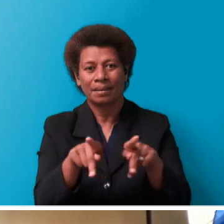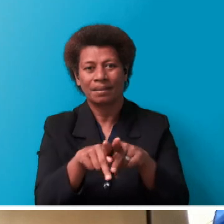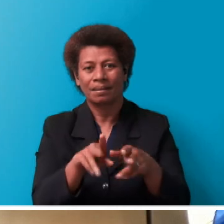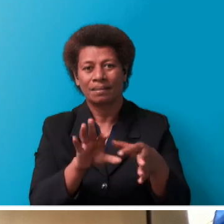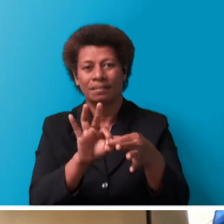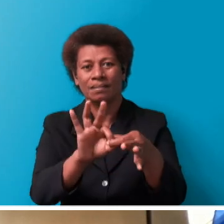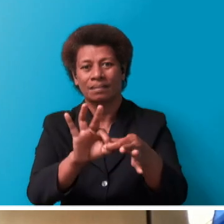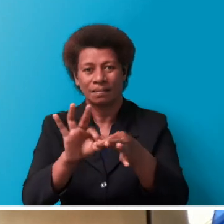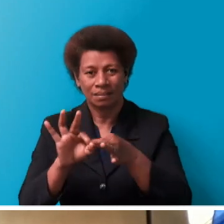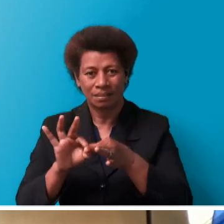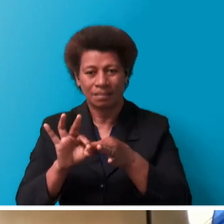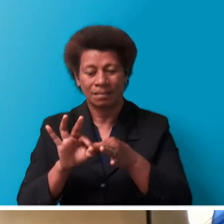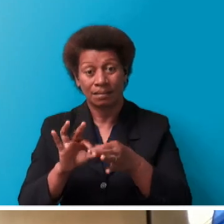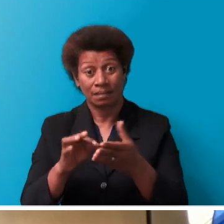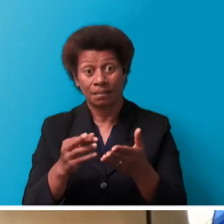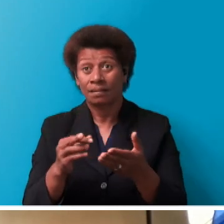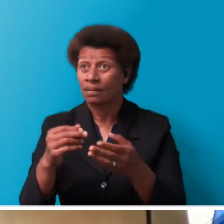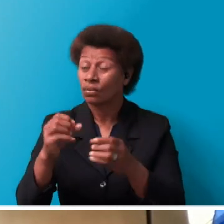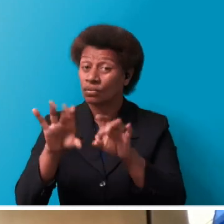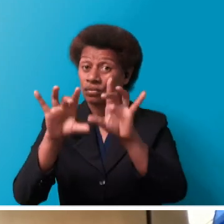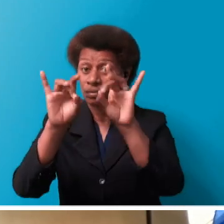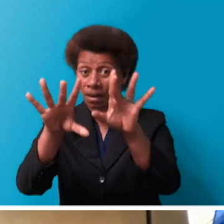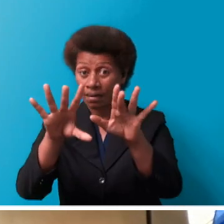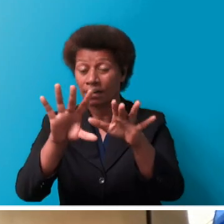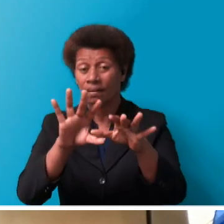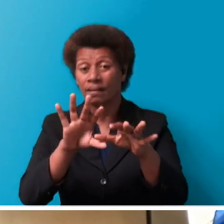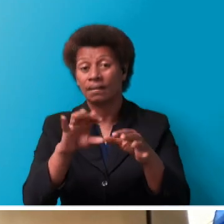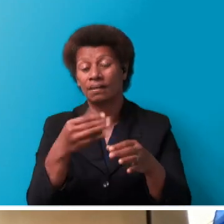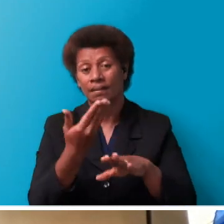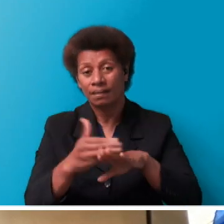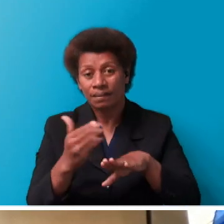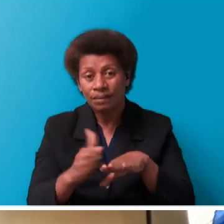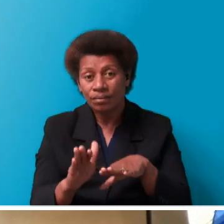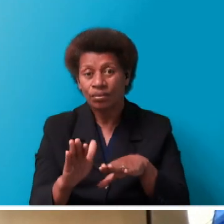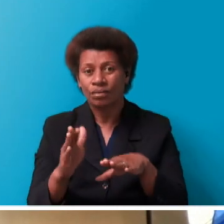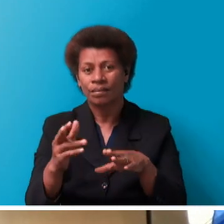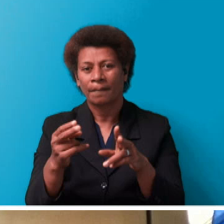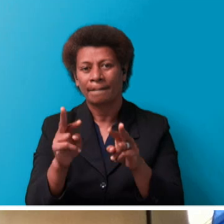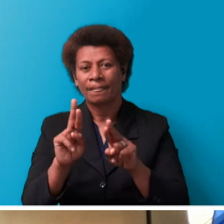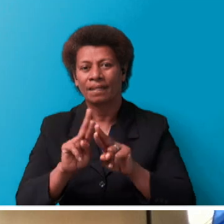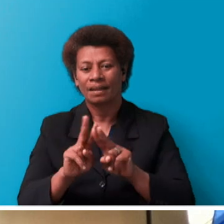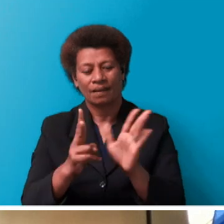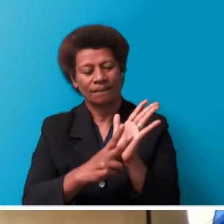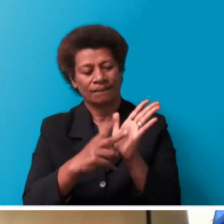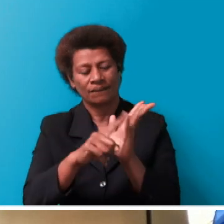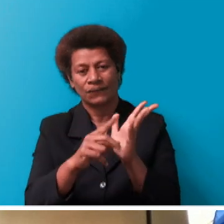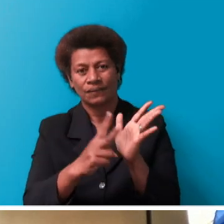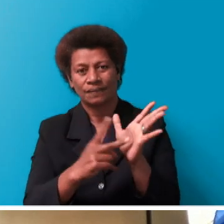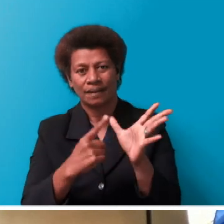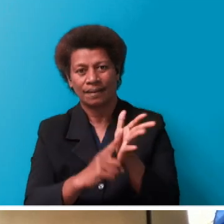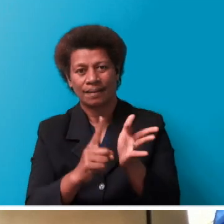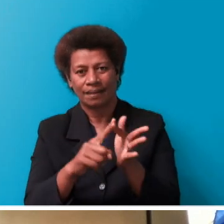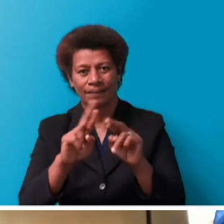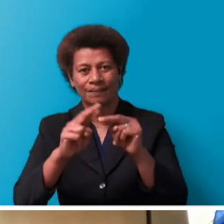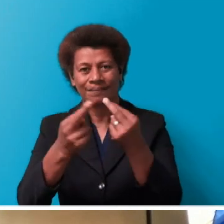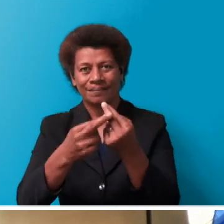have deepened our alliance with Australia through the renewed and elevated Wawale partnership. We are on the final